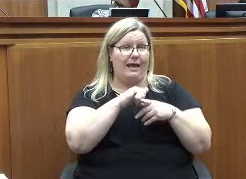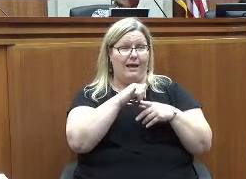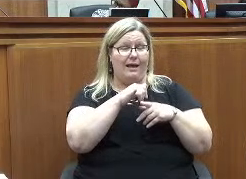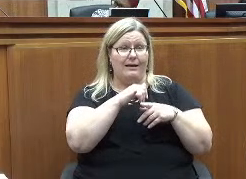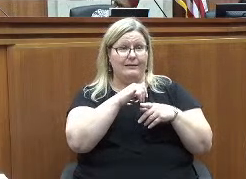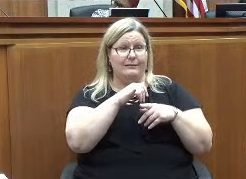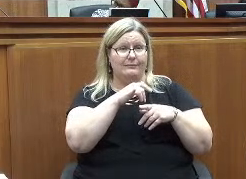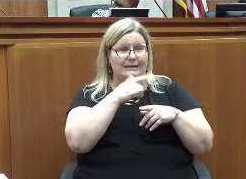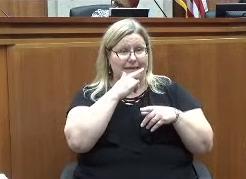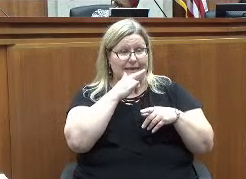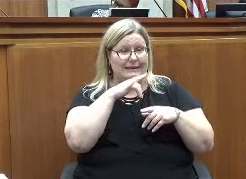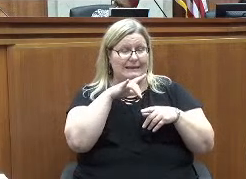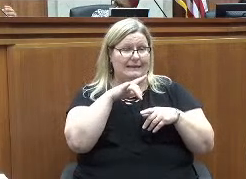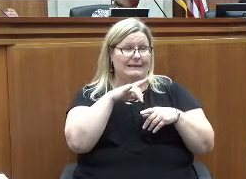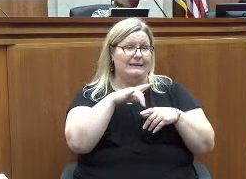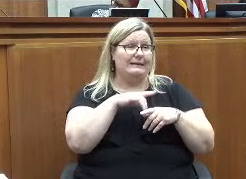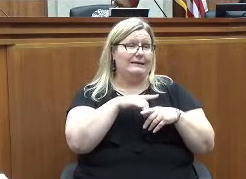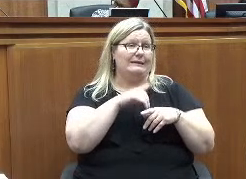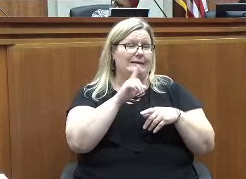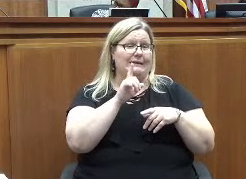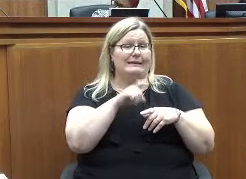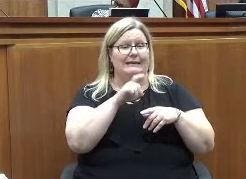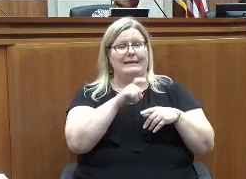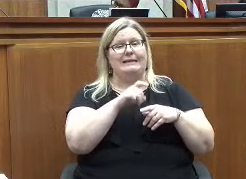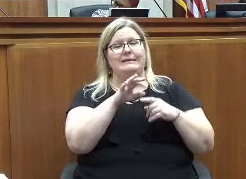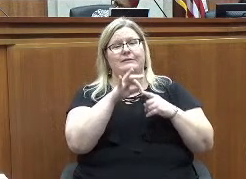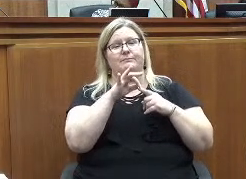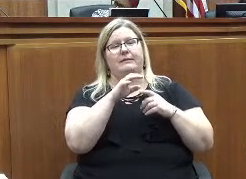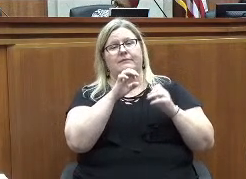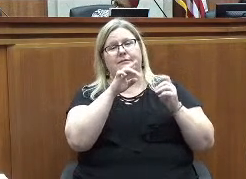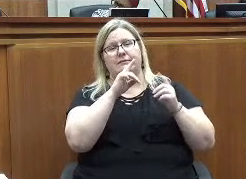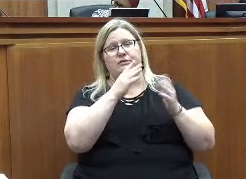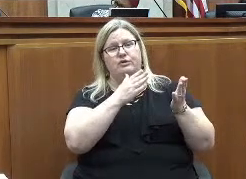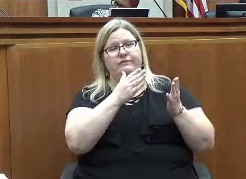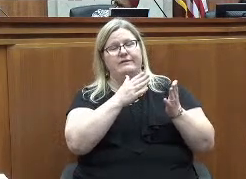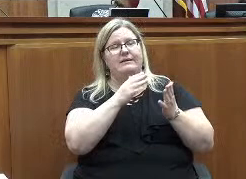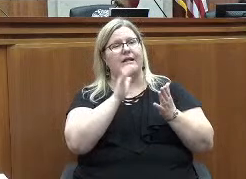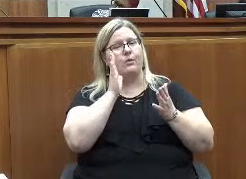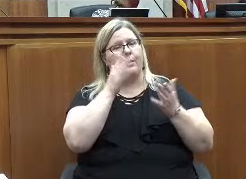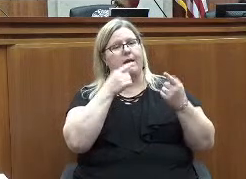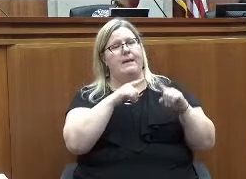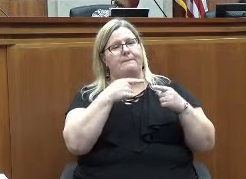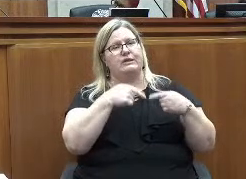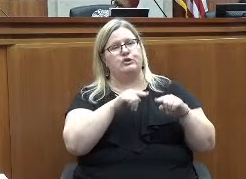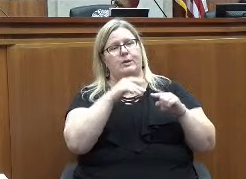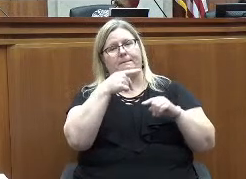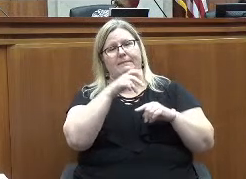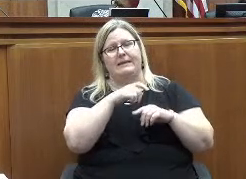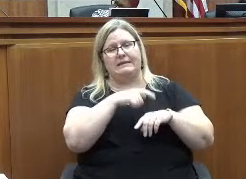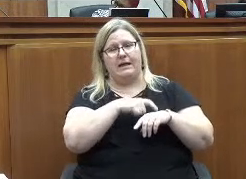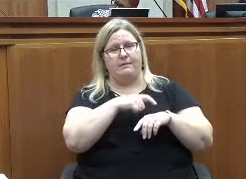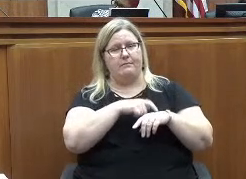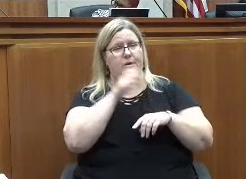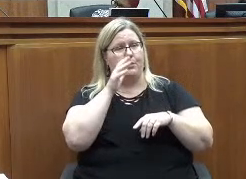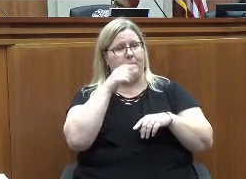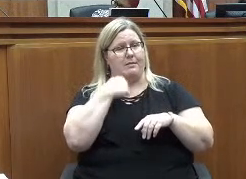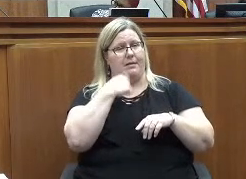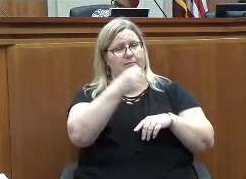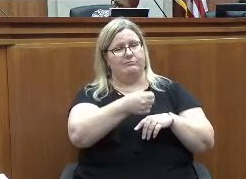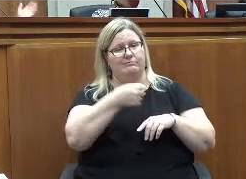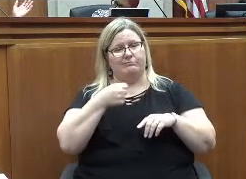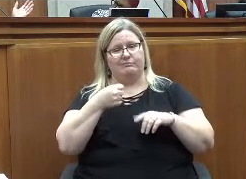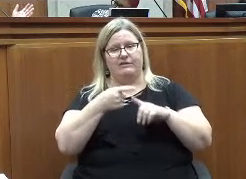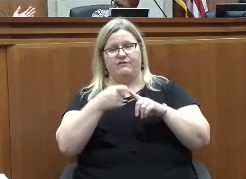she needs this particular SPED service, it will happen during his PE time. Will I remove him from